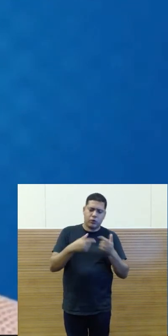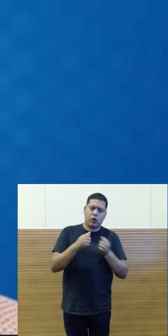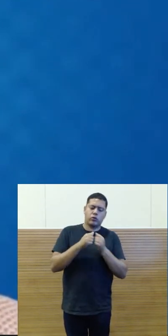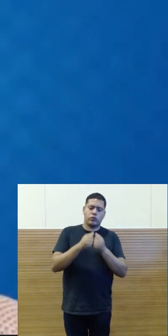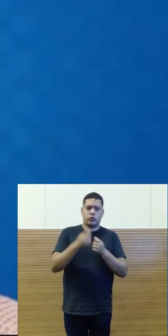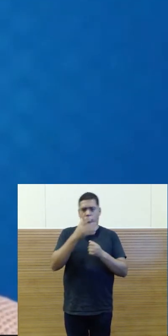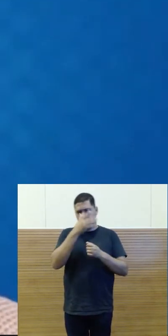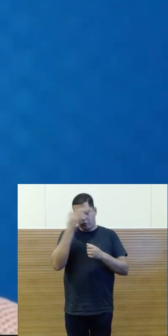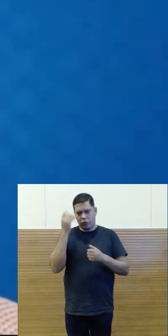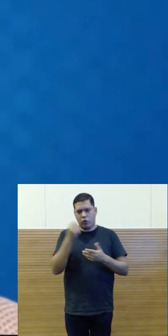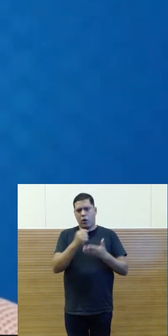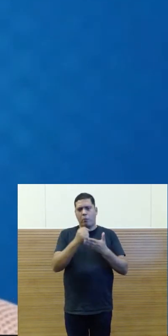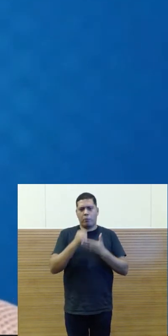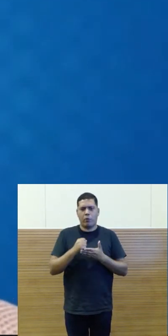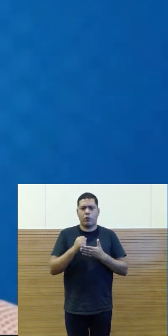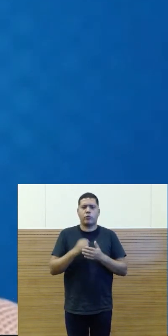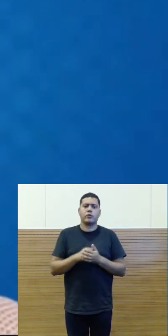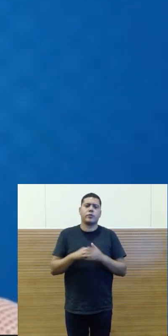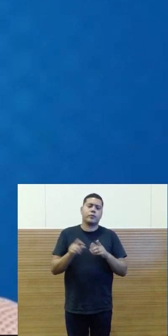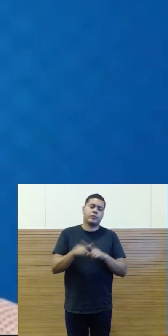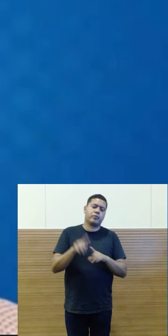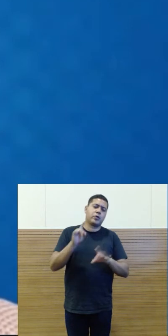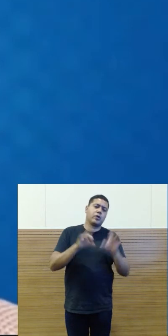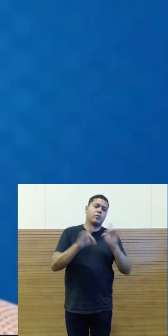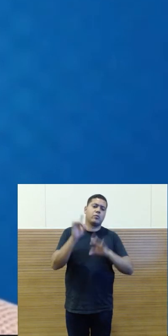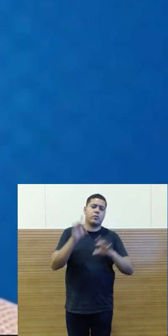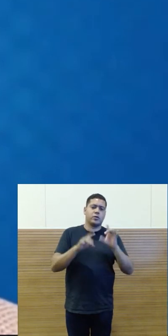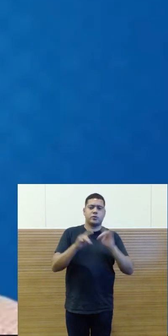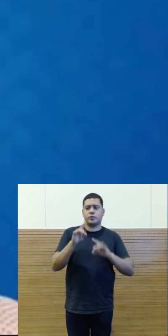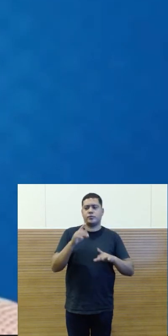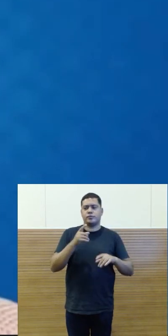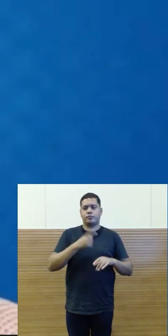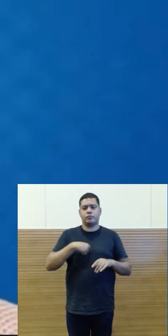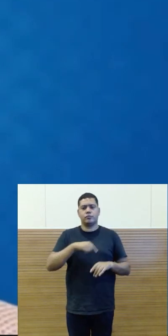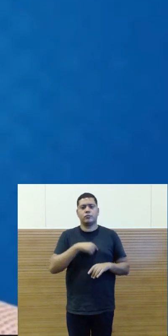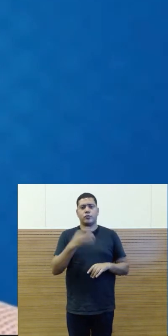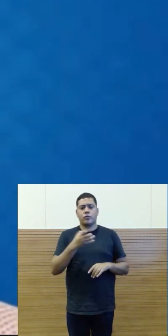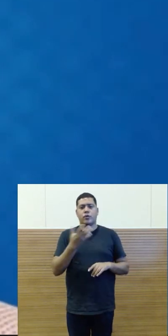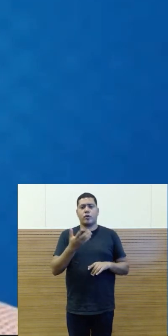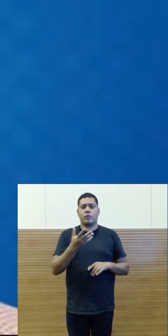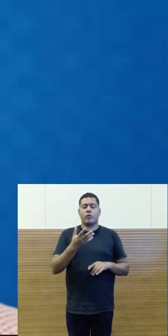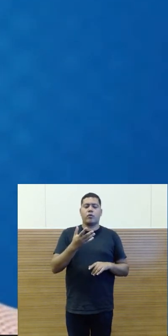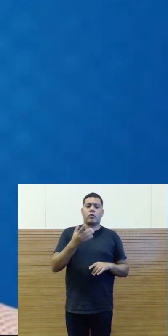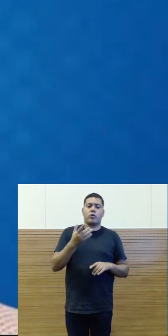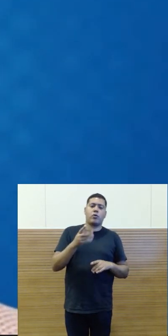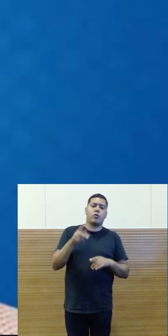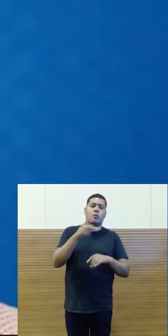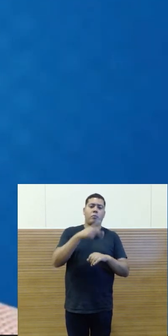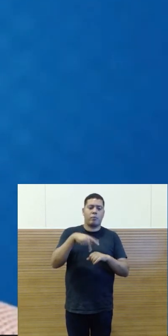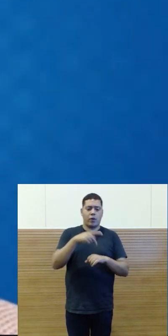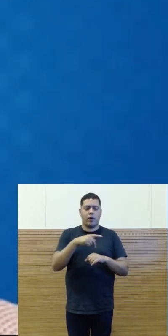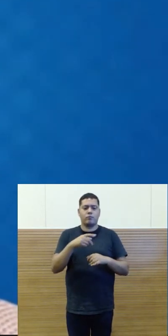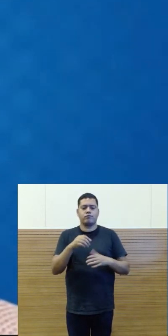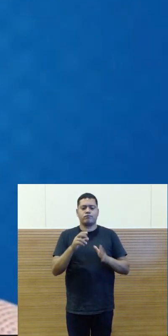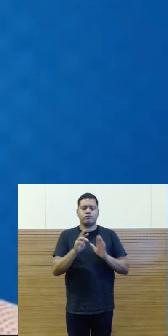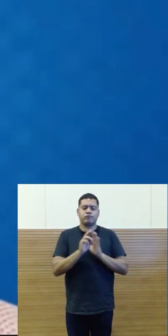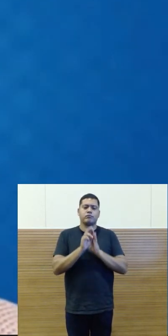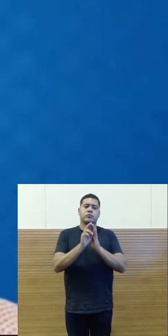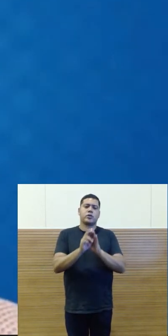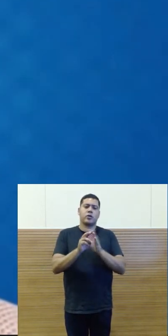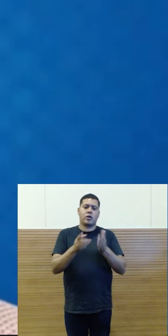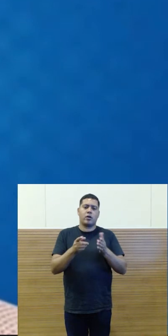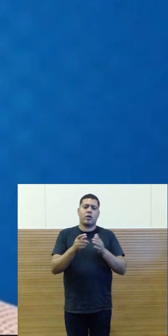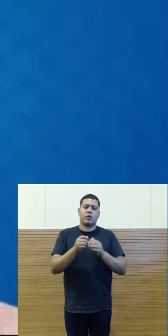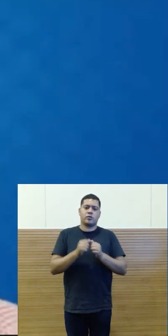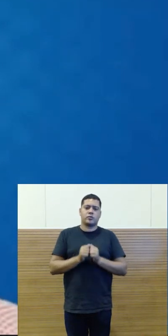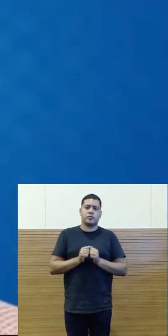it. Especially, we would love some member states to lead the coalition together with us. We